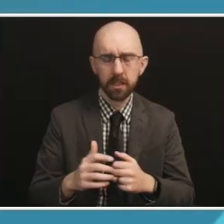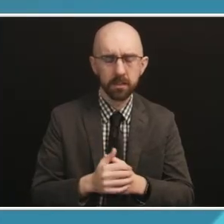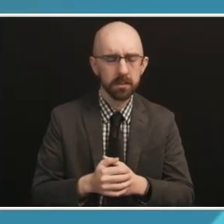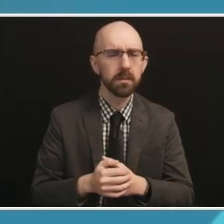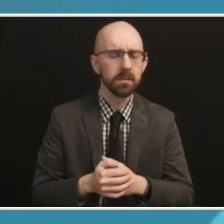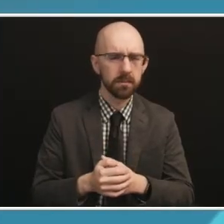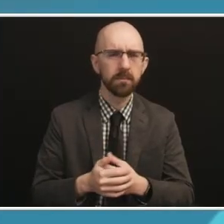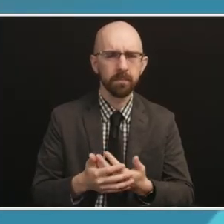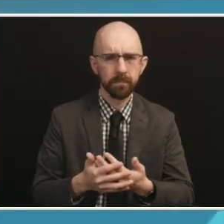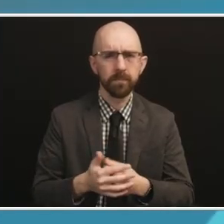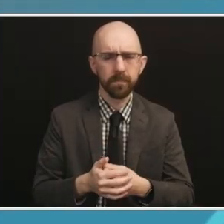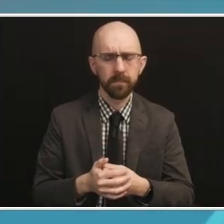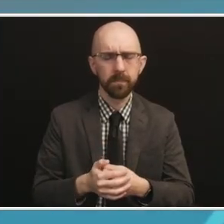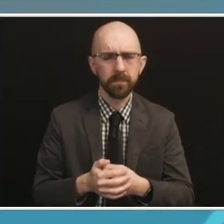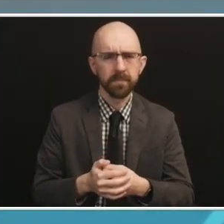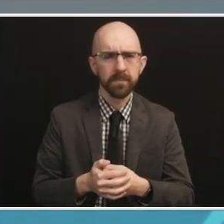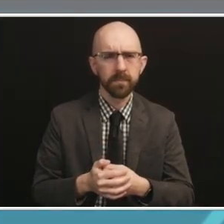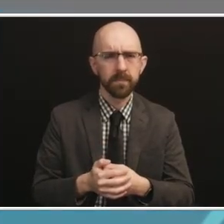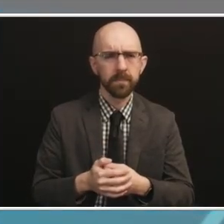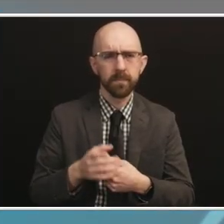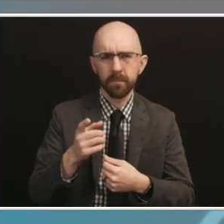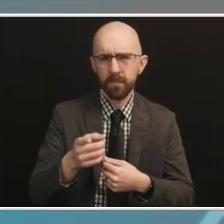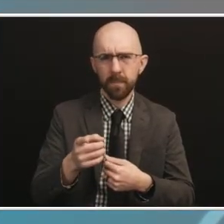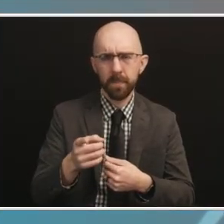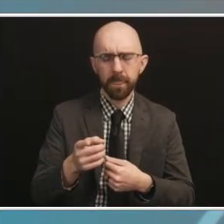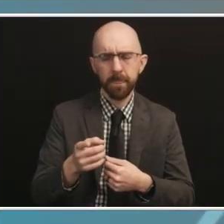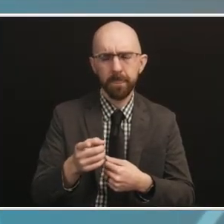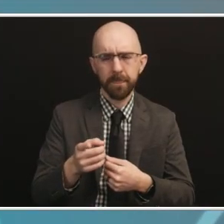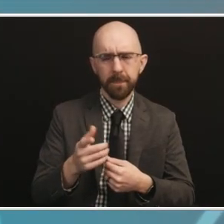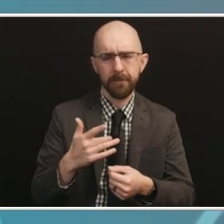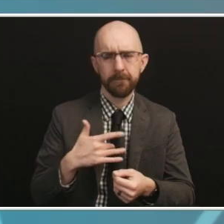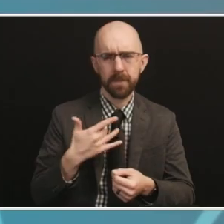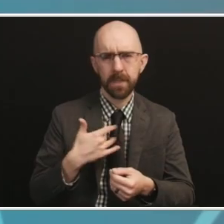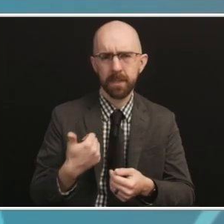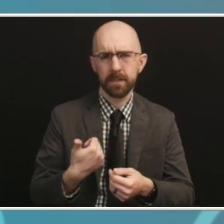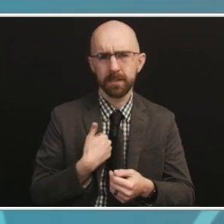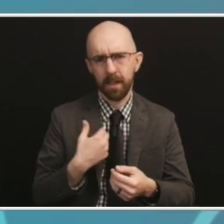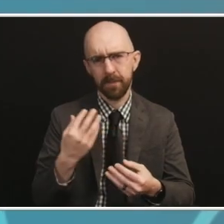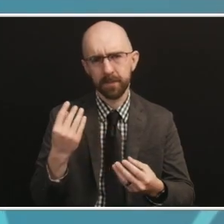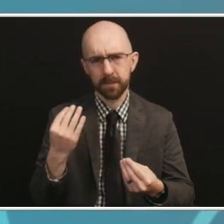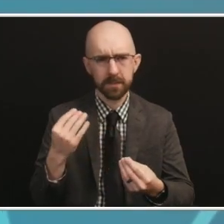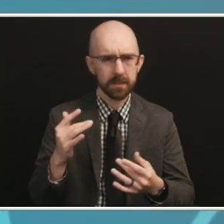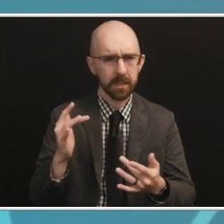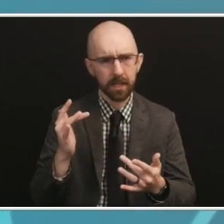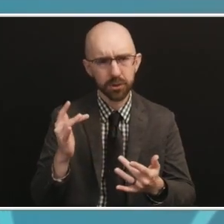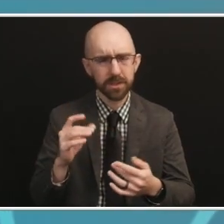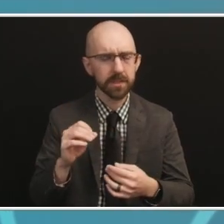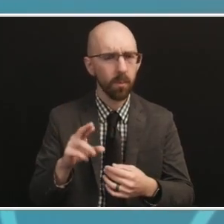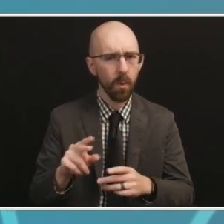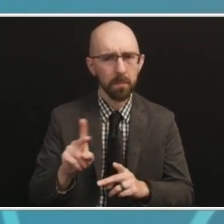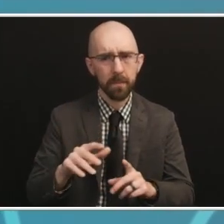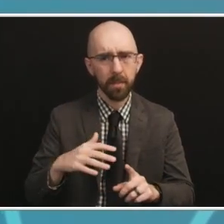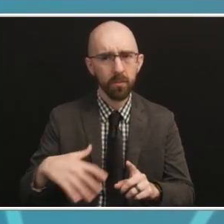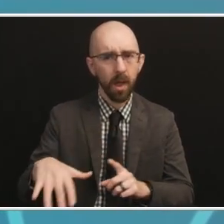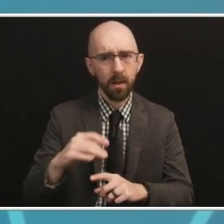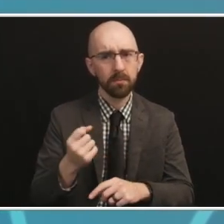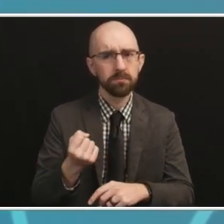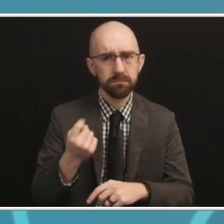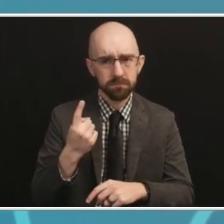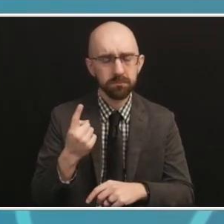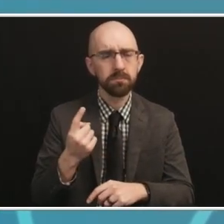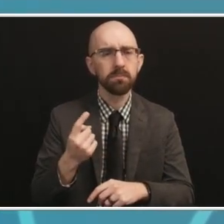and did you feel self-conscious afterwards, or did the people around you understand this